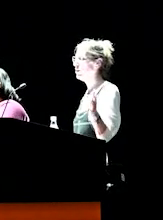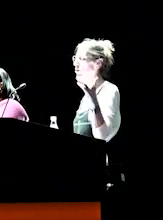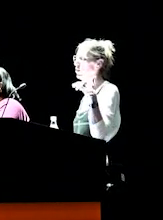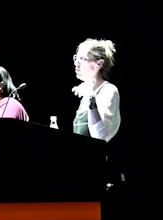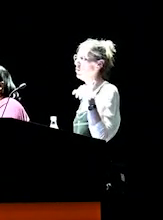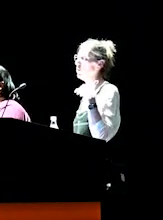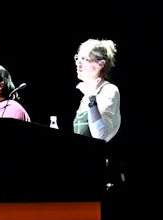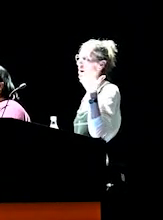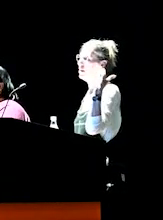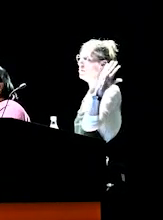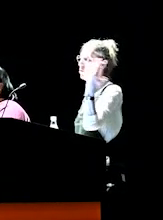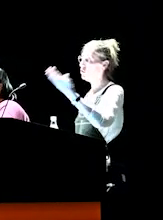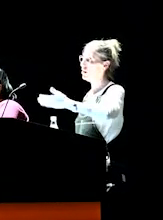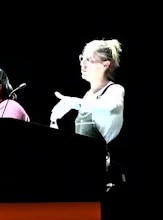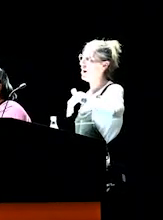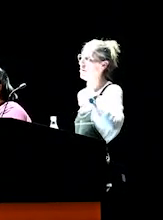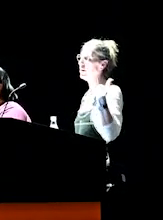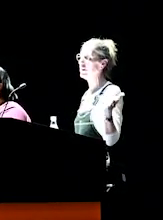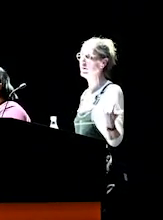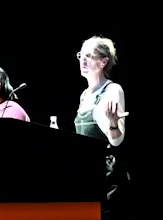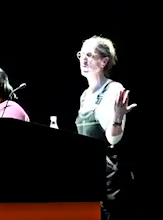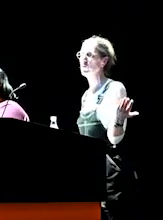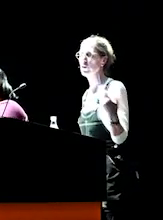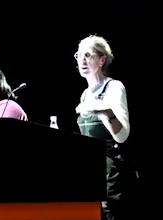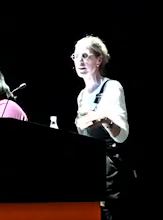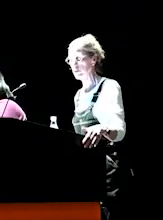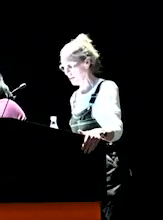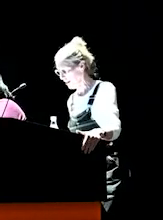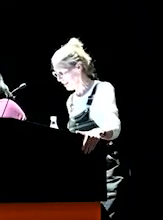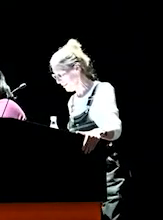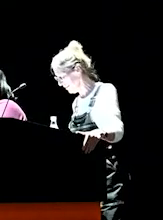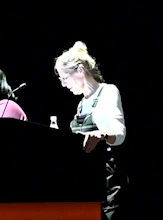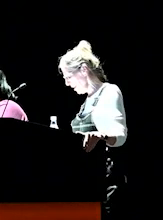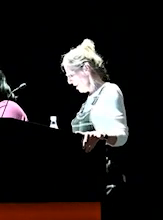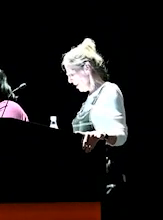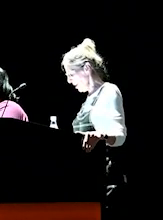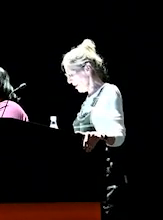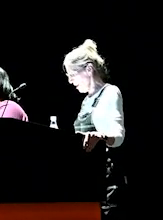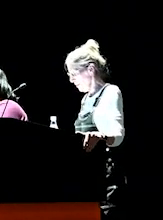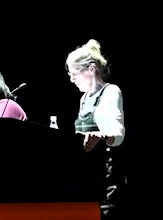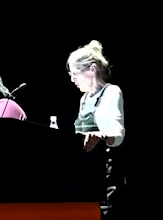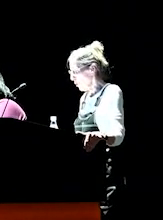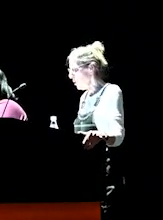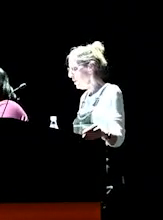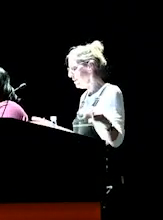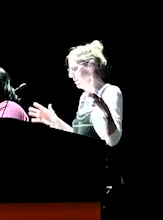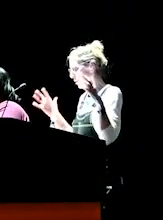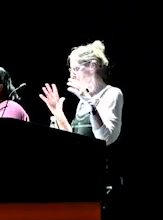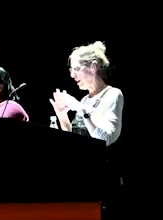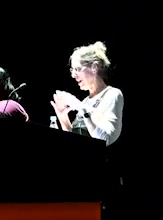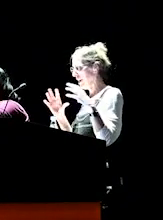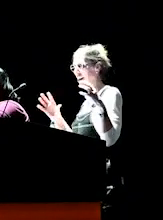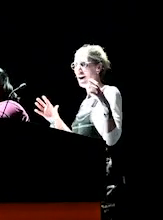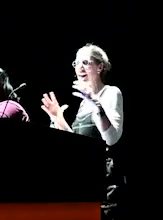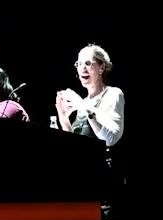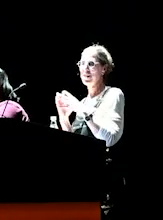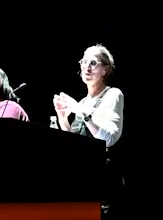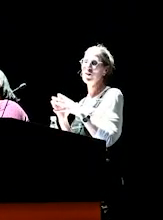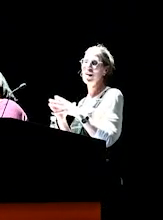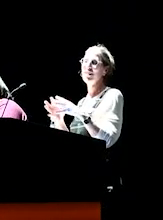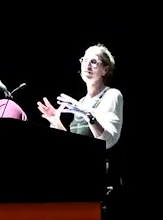product to the motion graphics for the experience. So it was